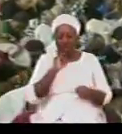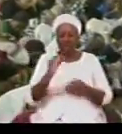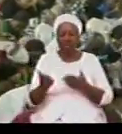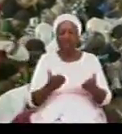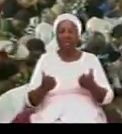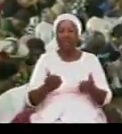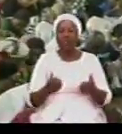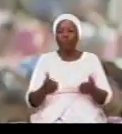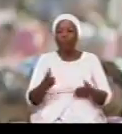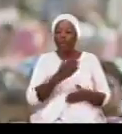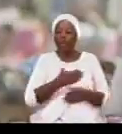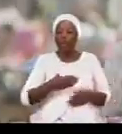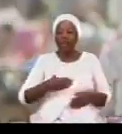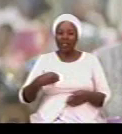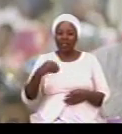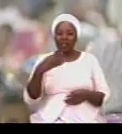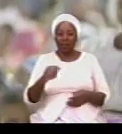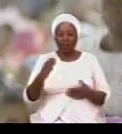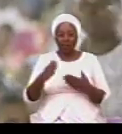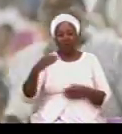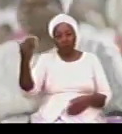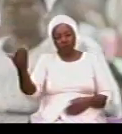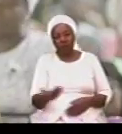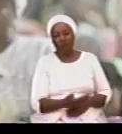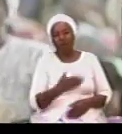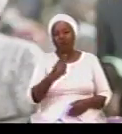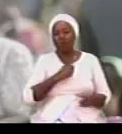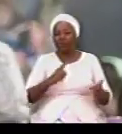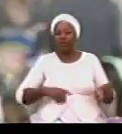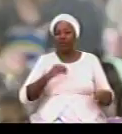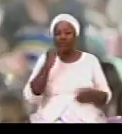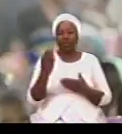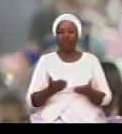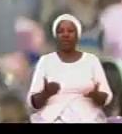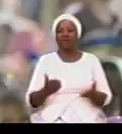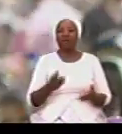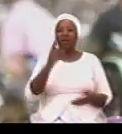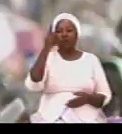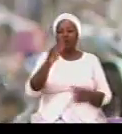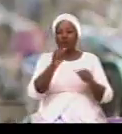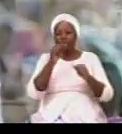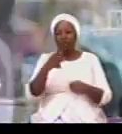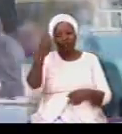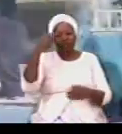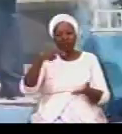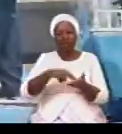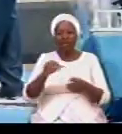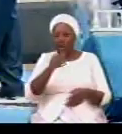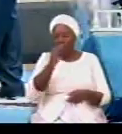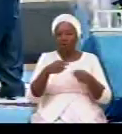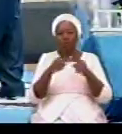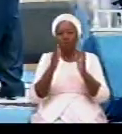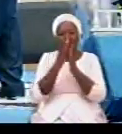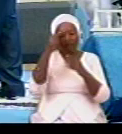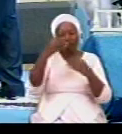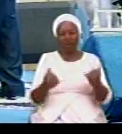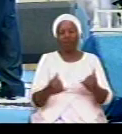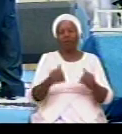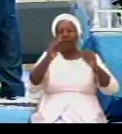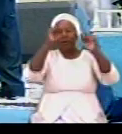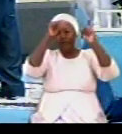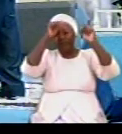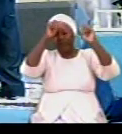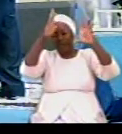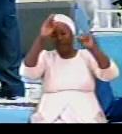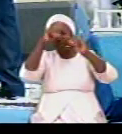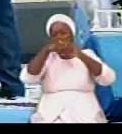available. God bless you for standing and praying for you. Now, Father, in the mighty name of Jesus, we thank you and we